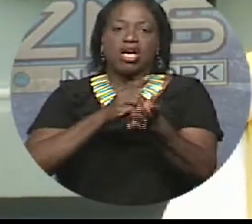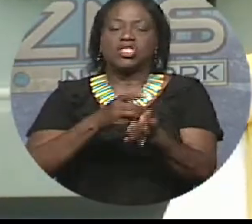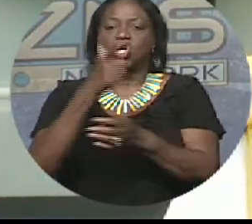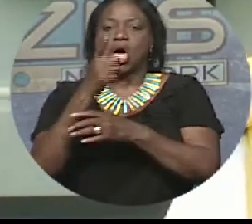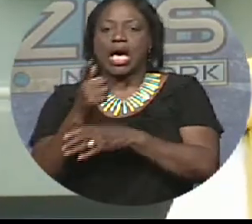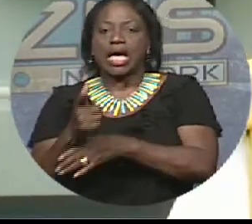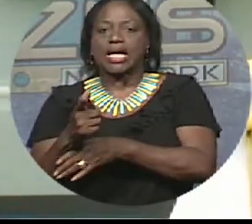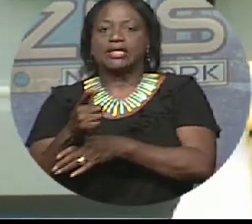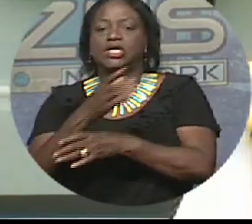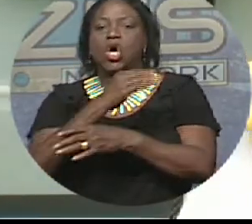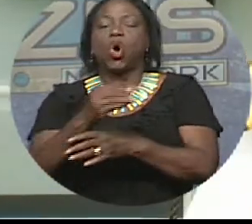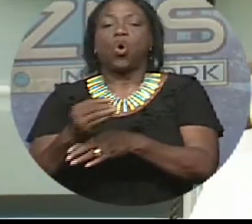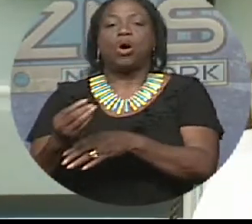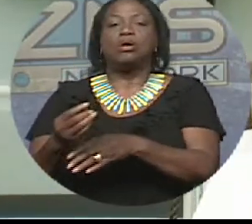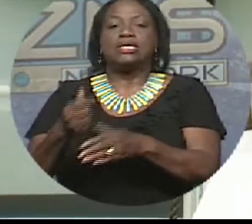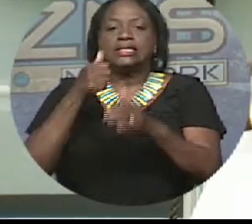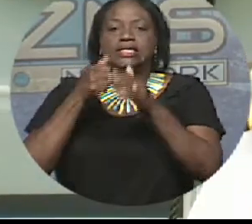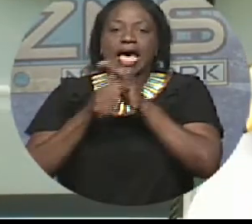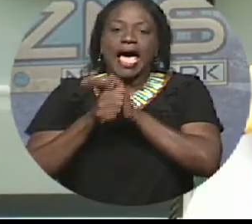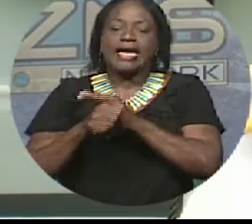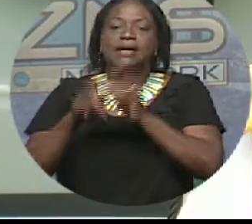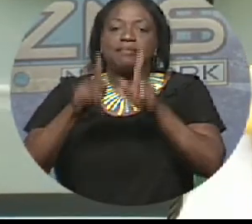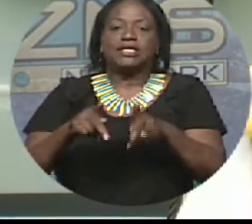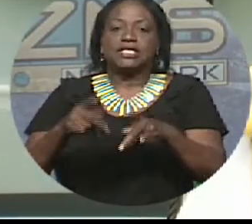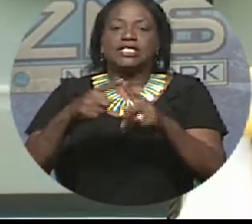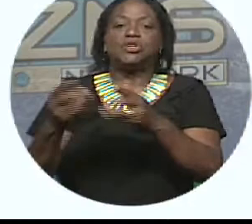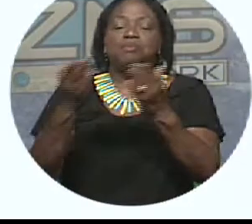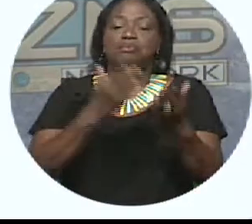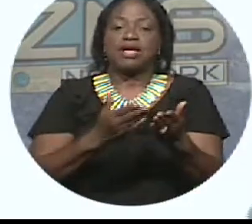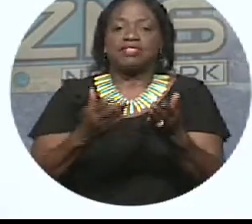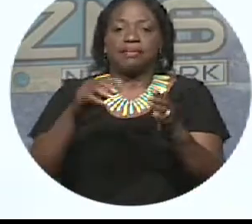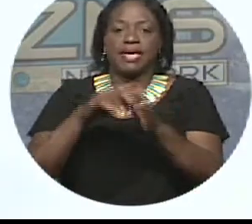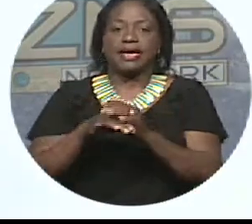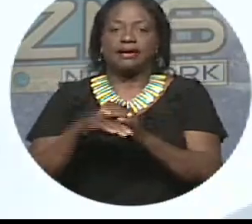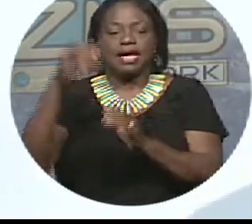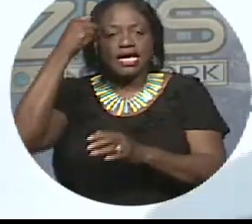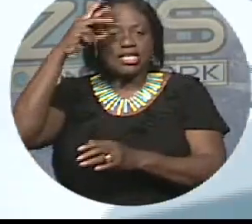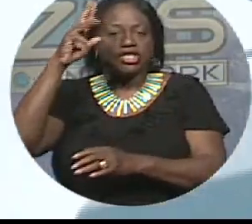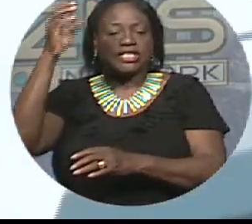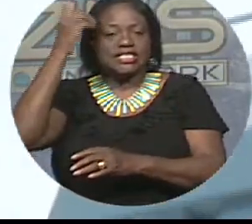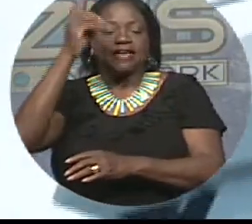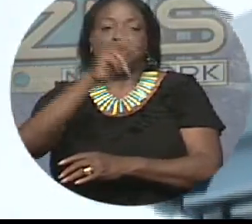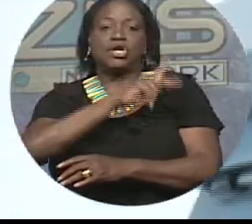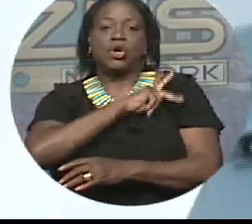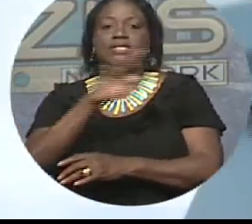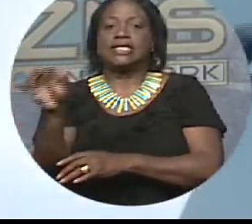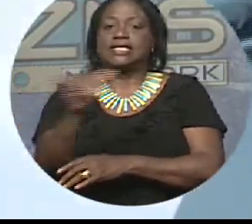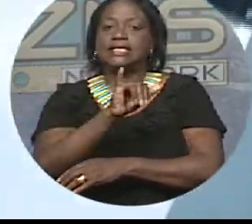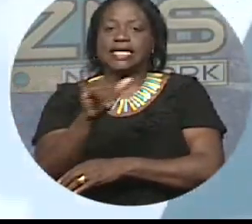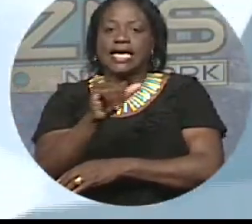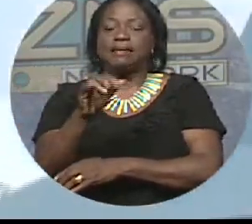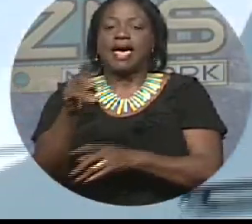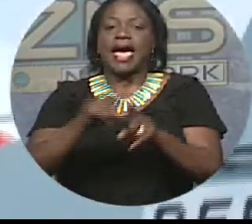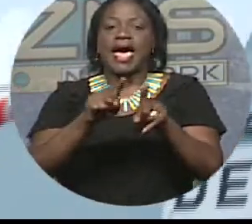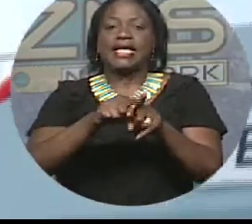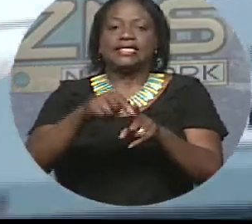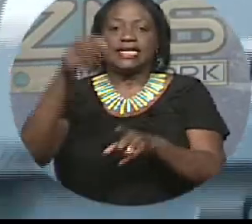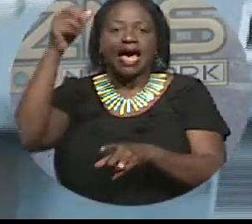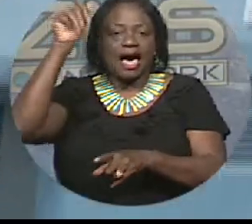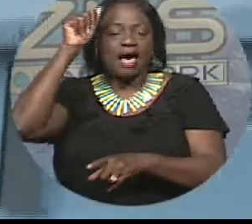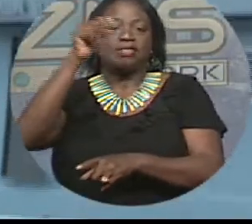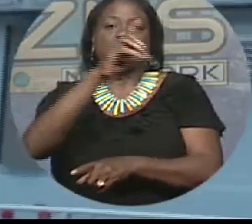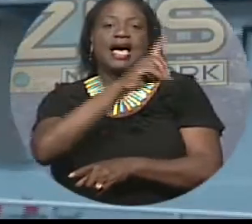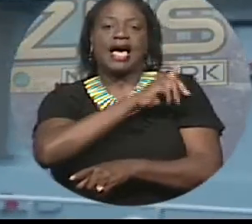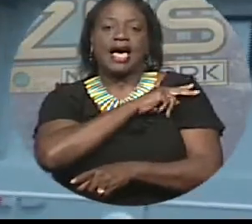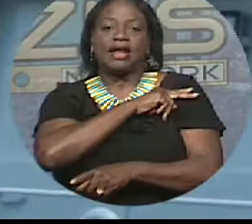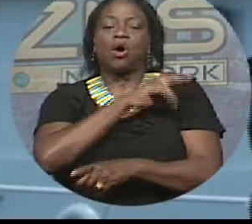we are happy to know that this platform is a very valuable asset. The Durwood Knowles, like the HMBS Arthur Dion Hanna, is one of